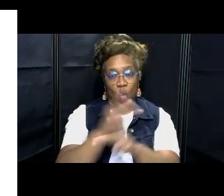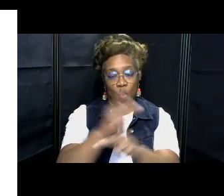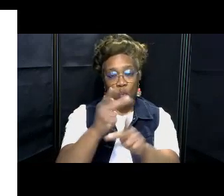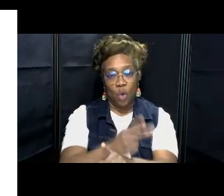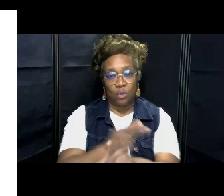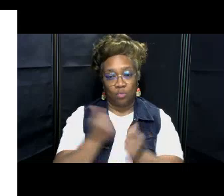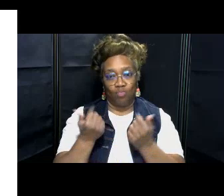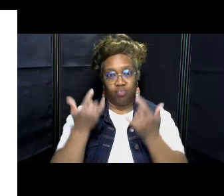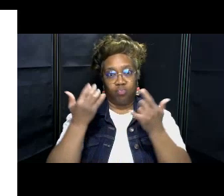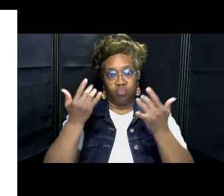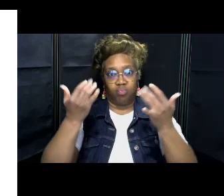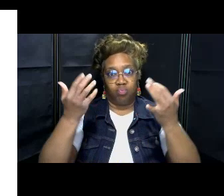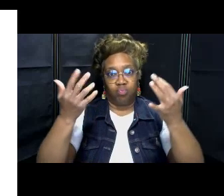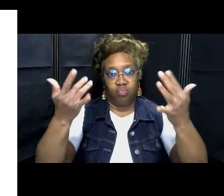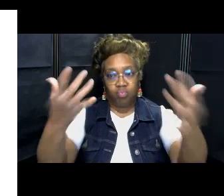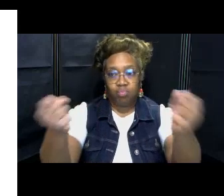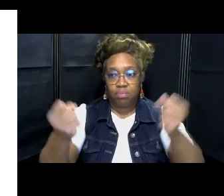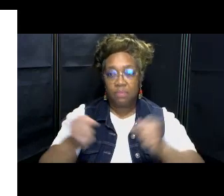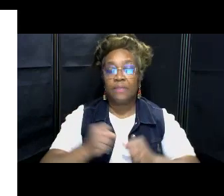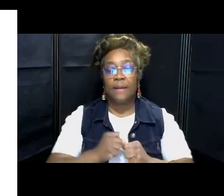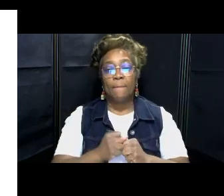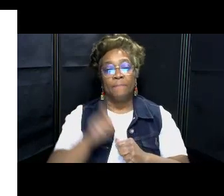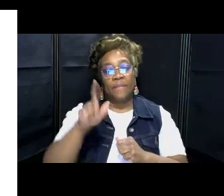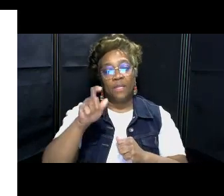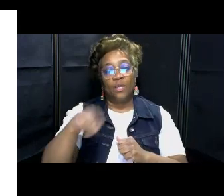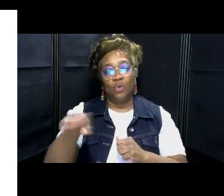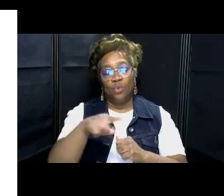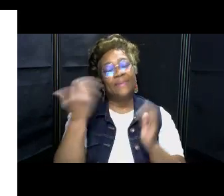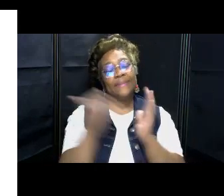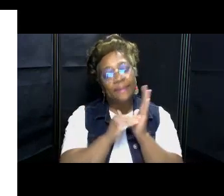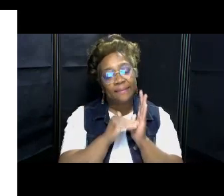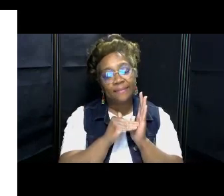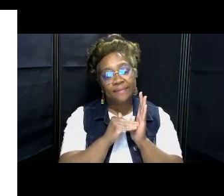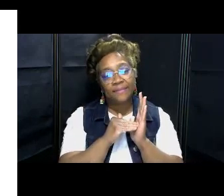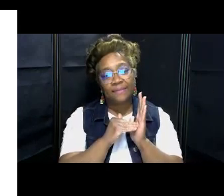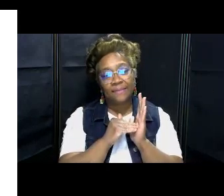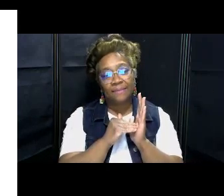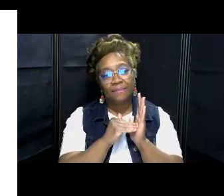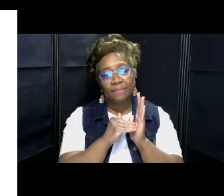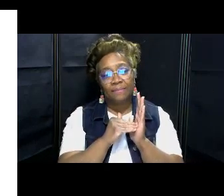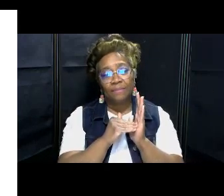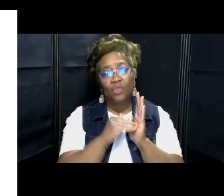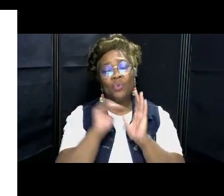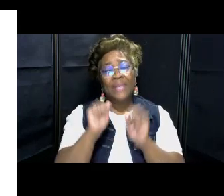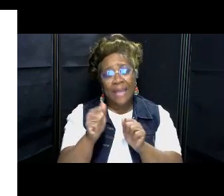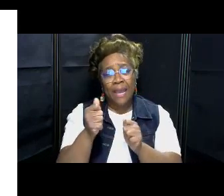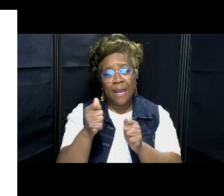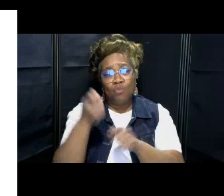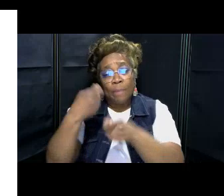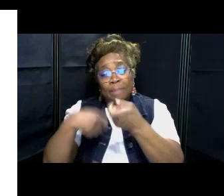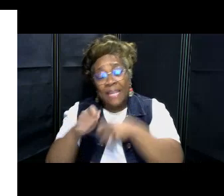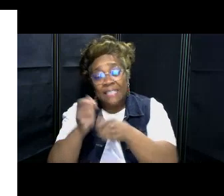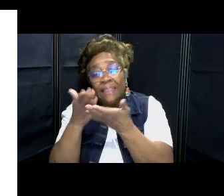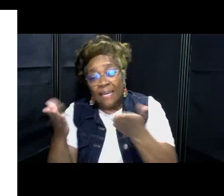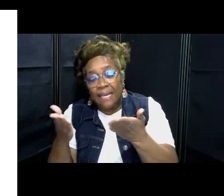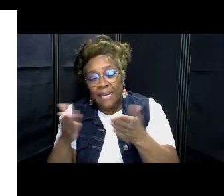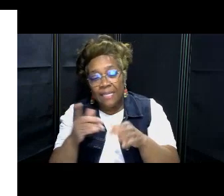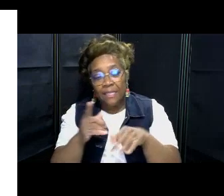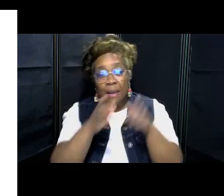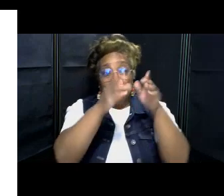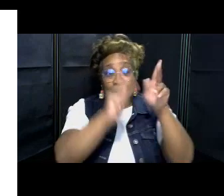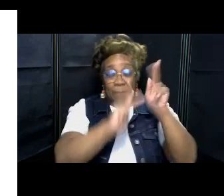becomes enormous. So I need you to, again, everything can be replaced. You cannot. You are the only